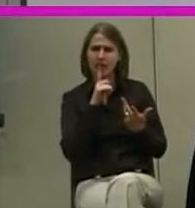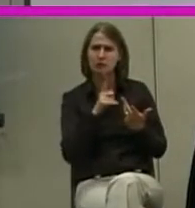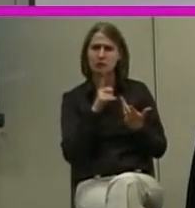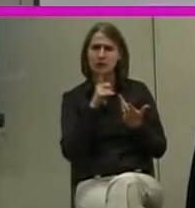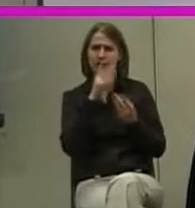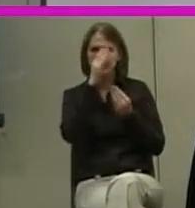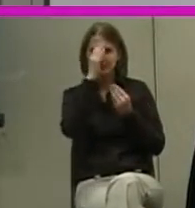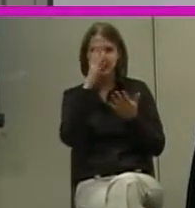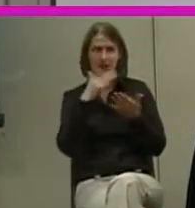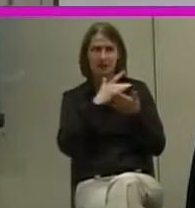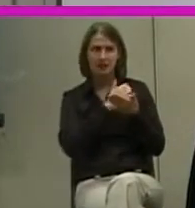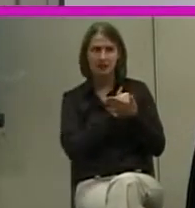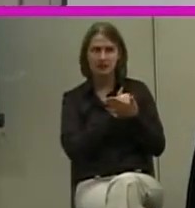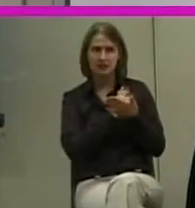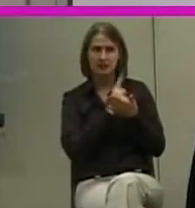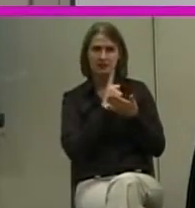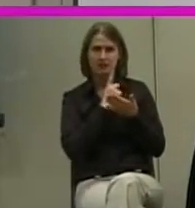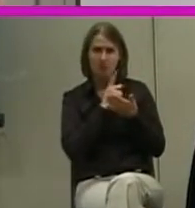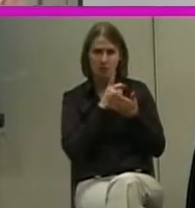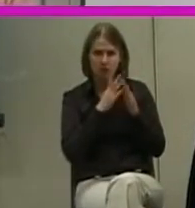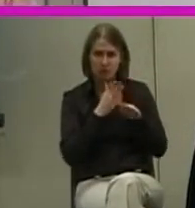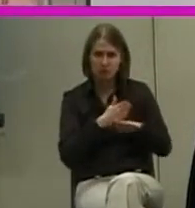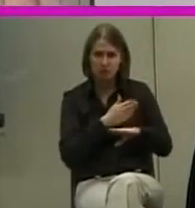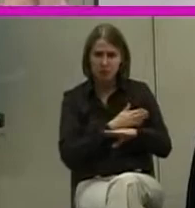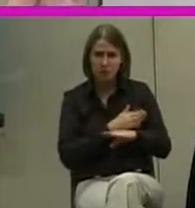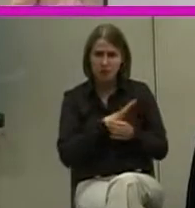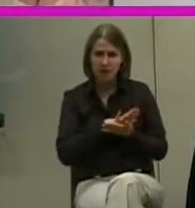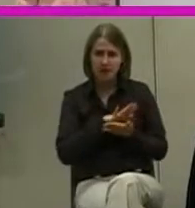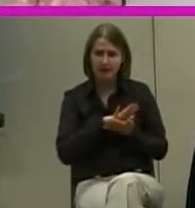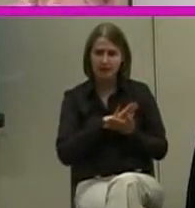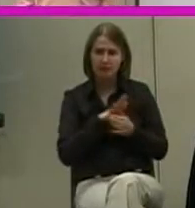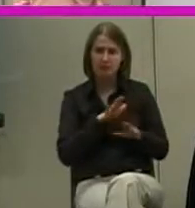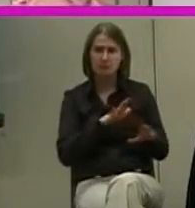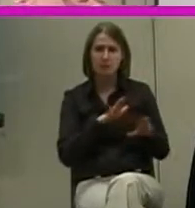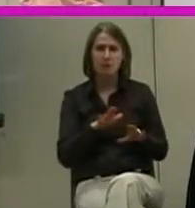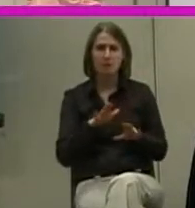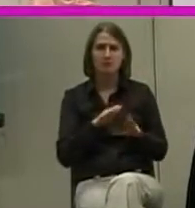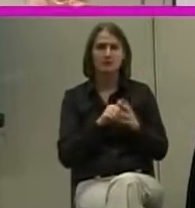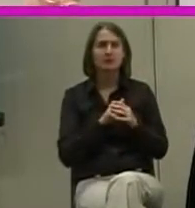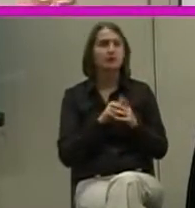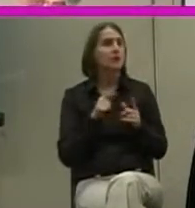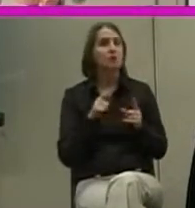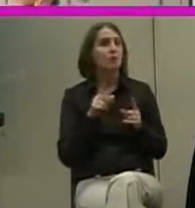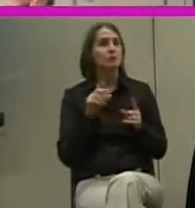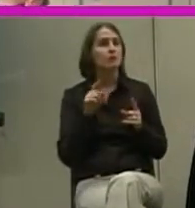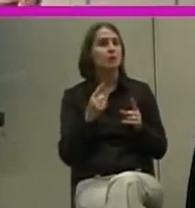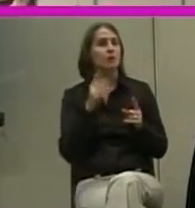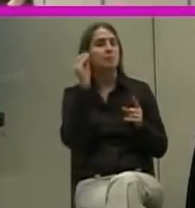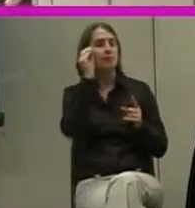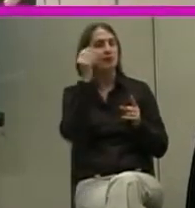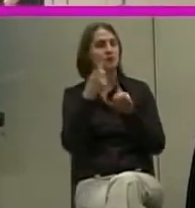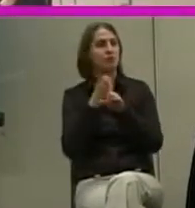had collected on through academics? This was just their opinion.